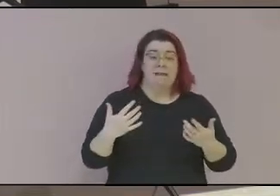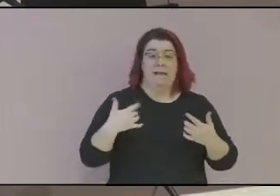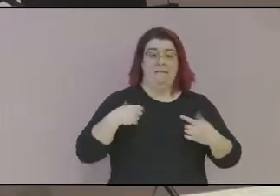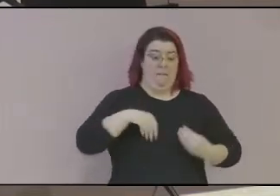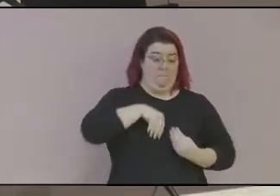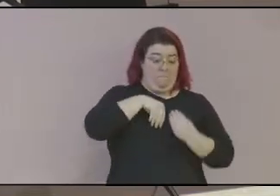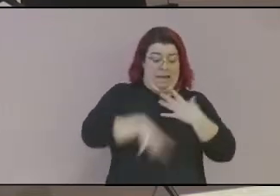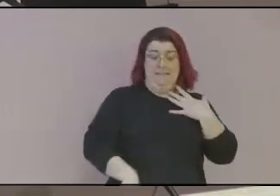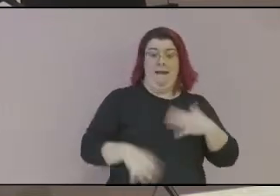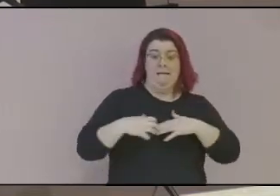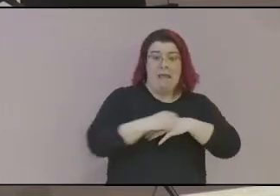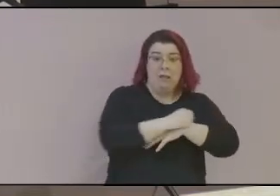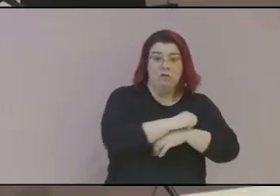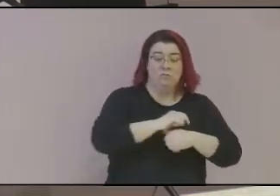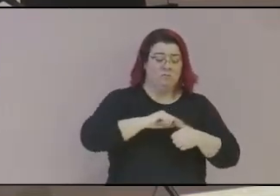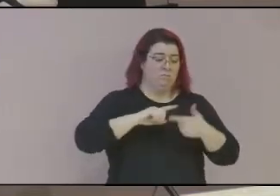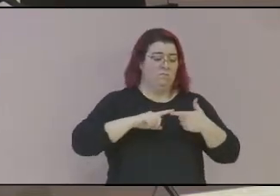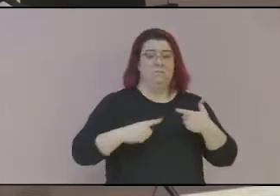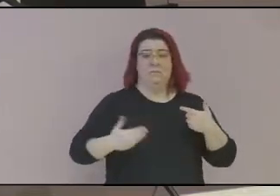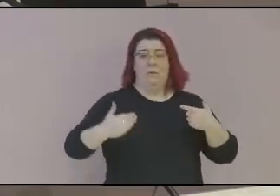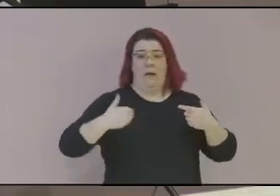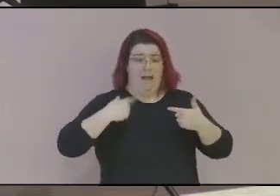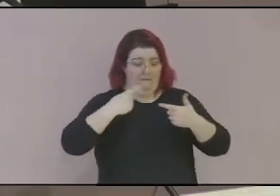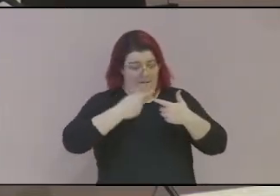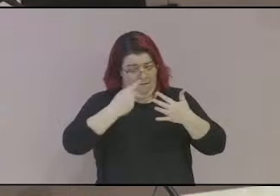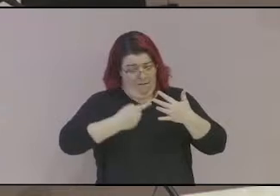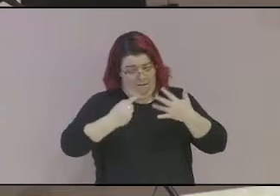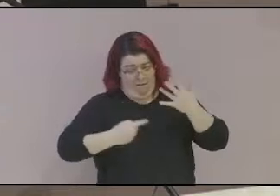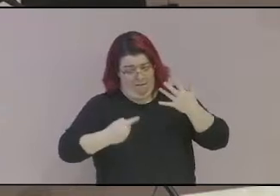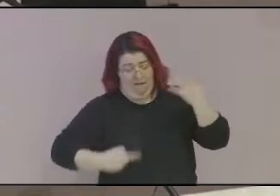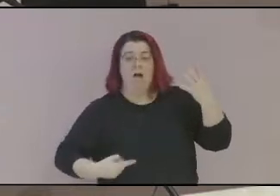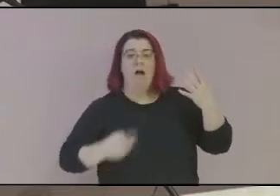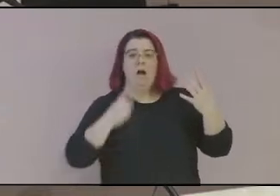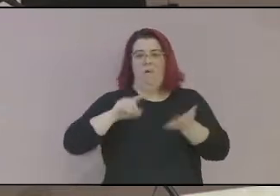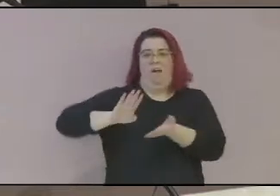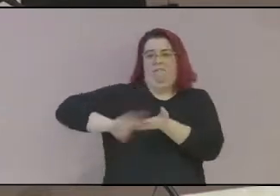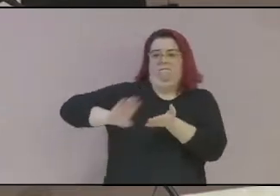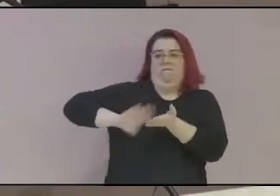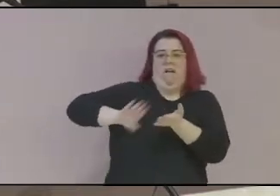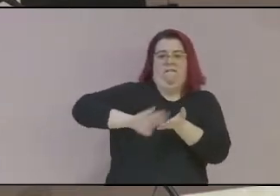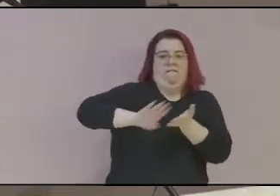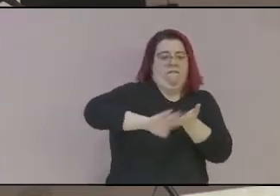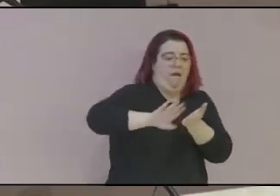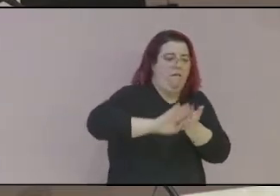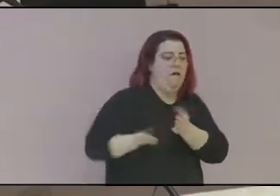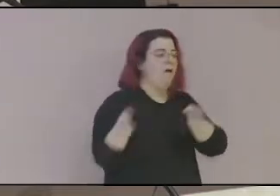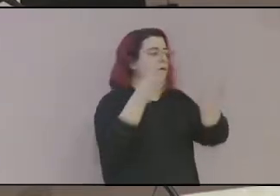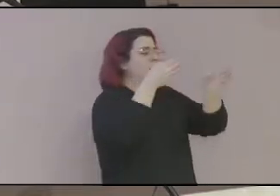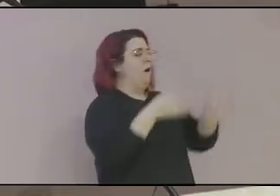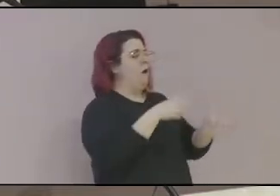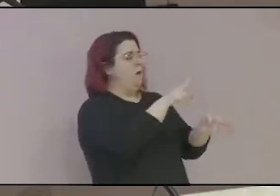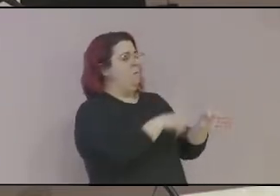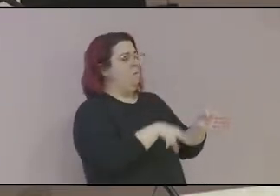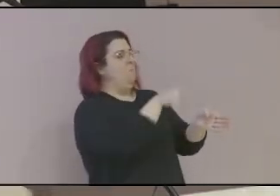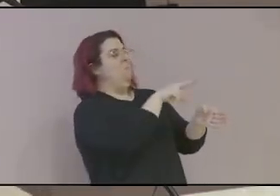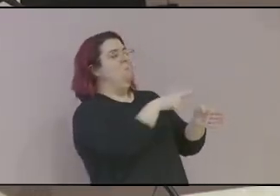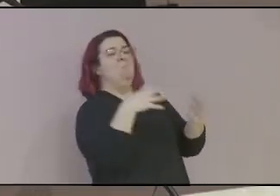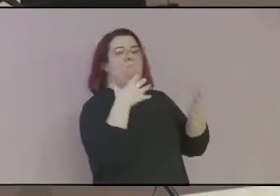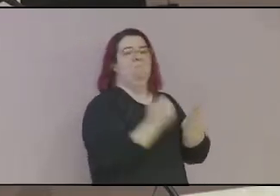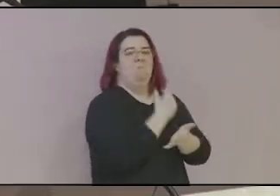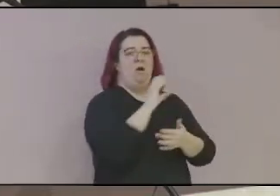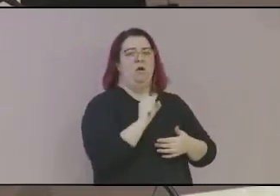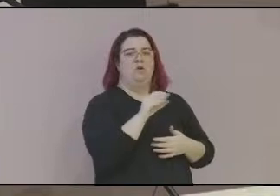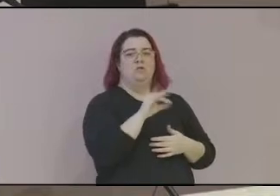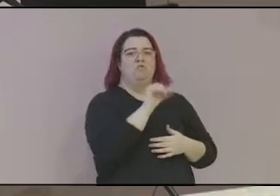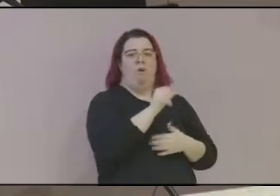was the 2007 plan. Then they would apply SOFA scoring to everyone else. And I'll say more about some elements of SOFA scoring in a minute. So